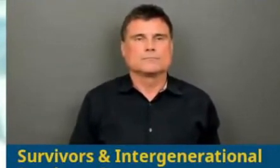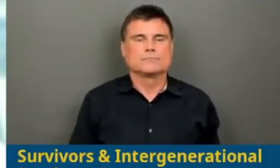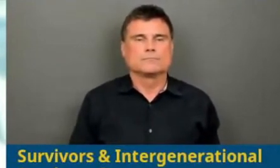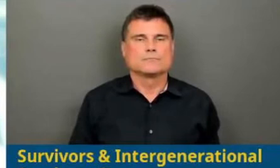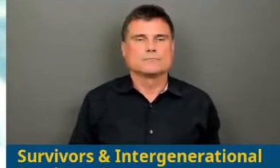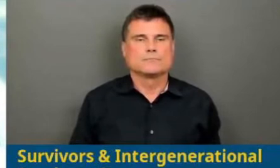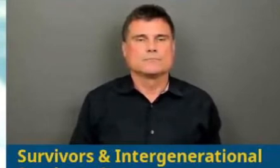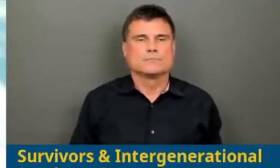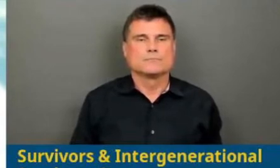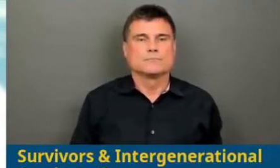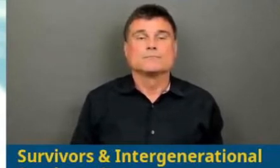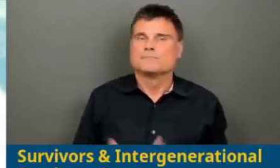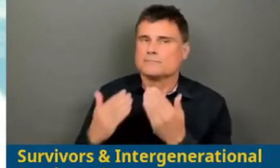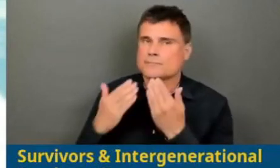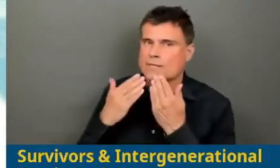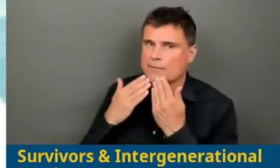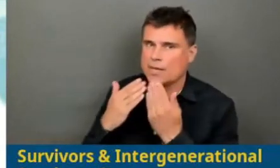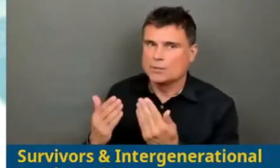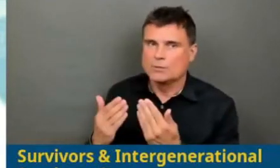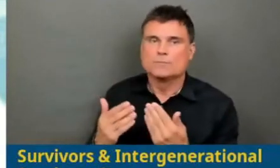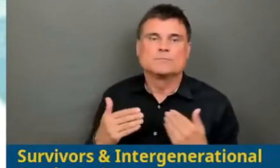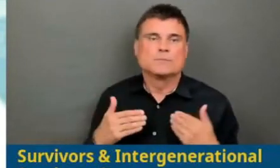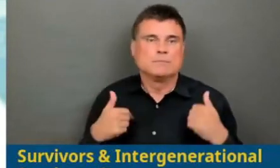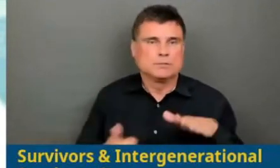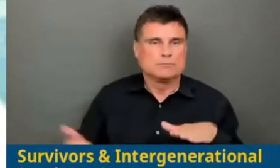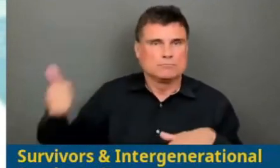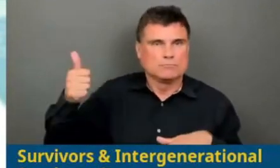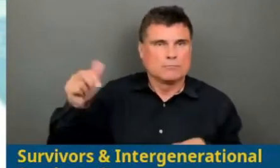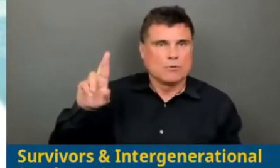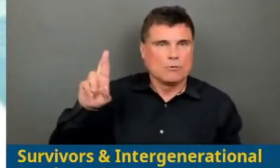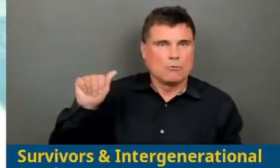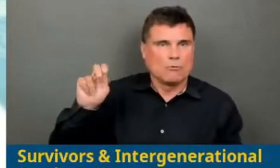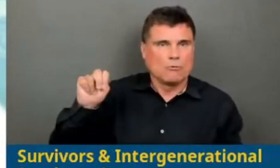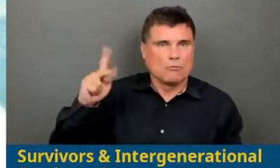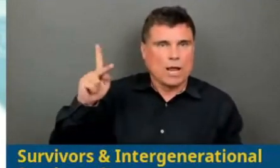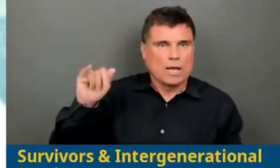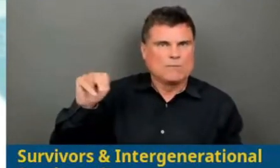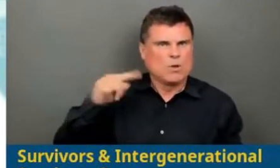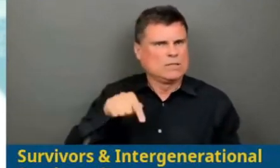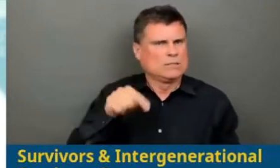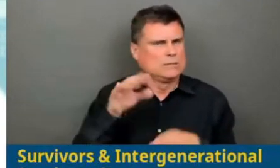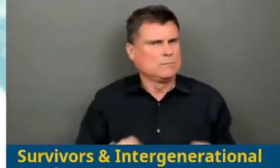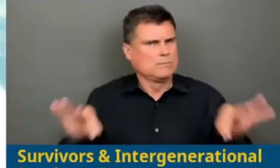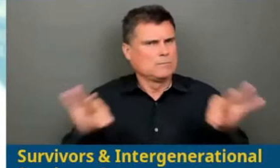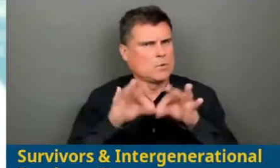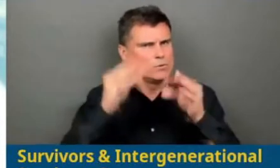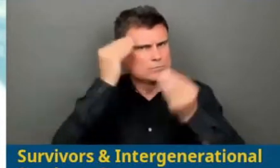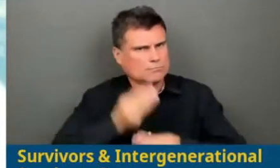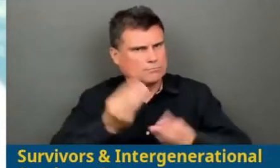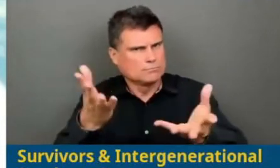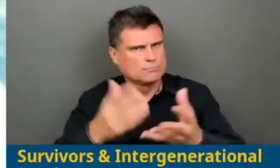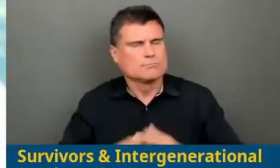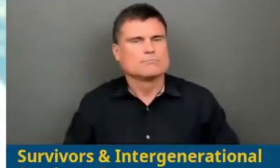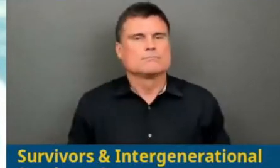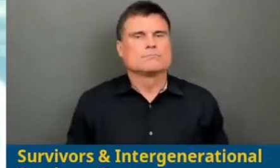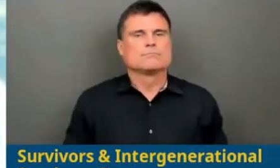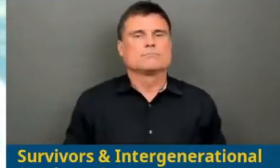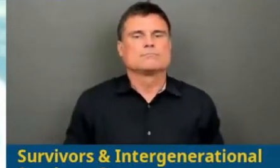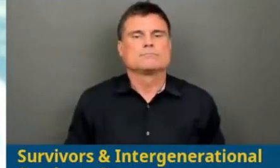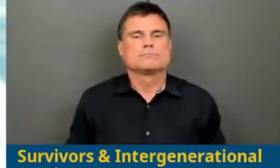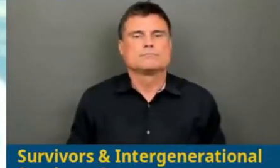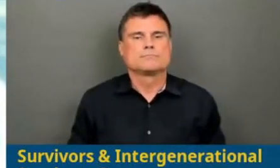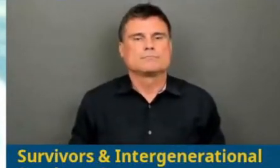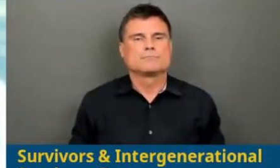Thank you, Minister Rankin, for this important announcement. And to really underscore